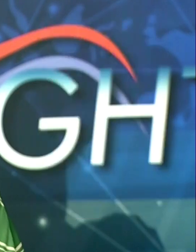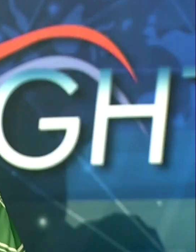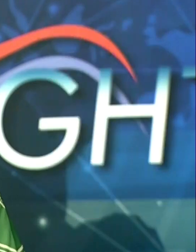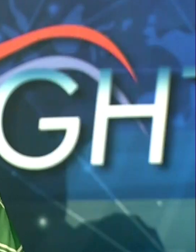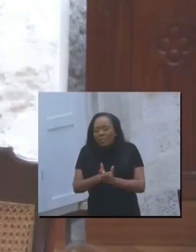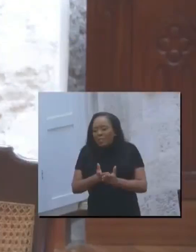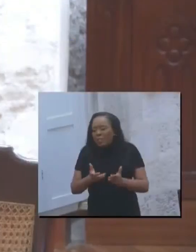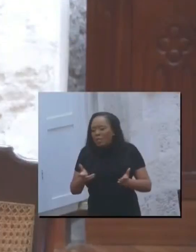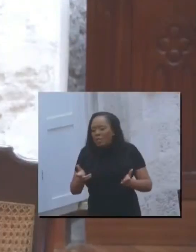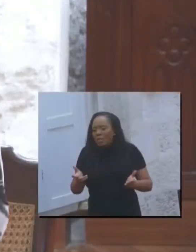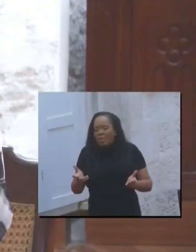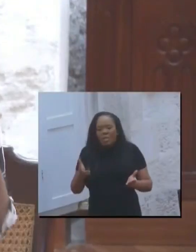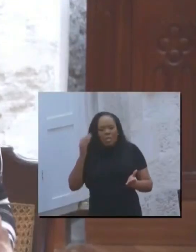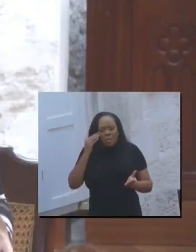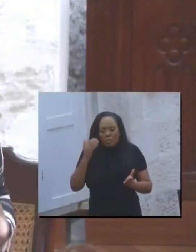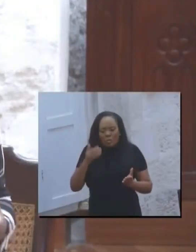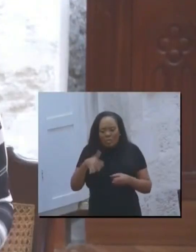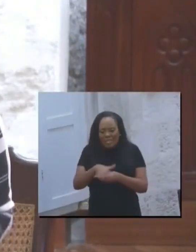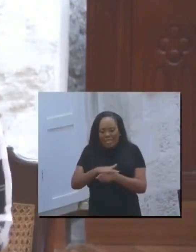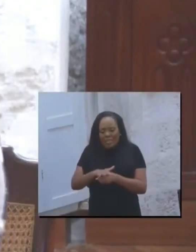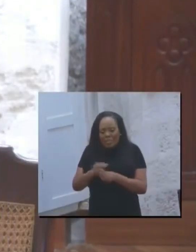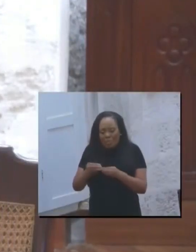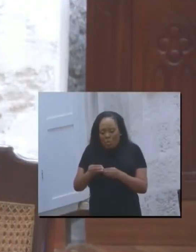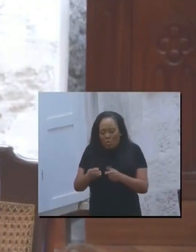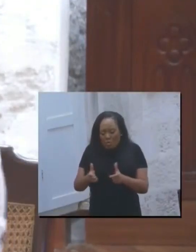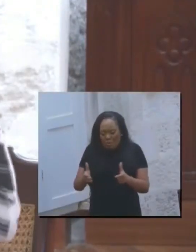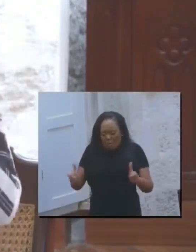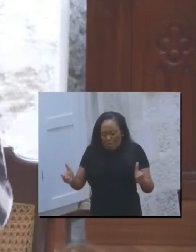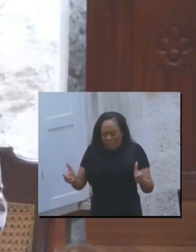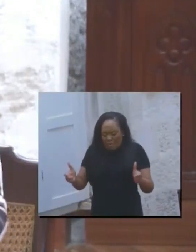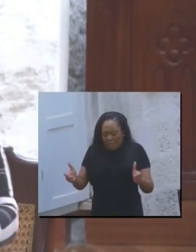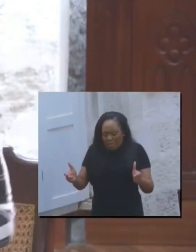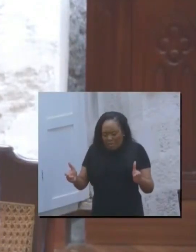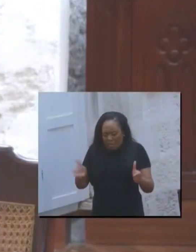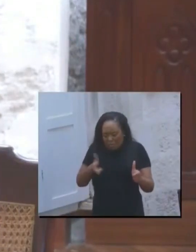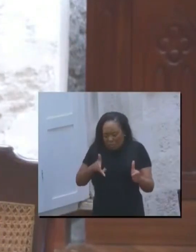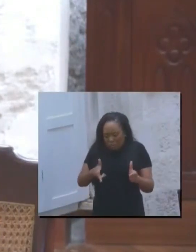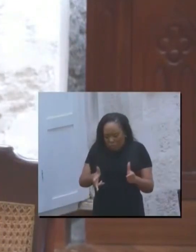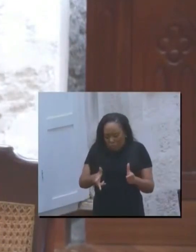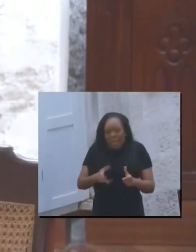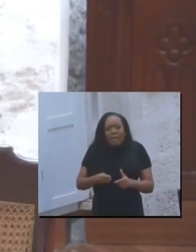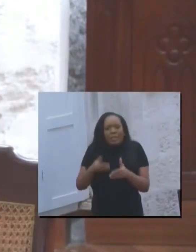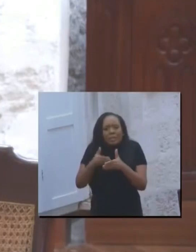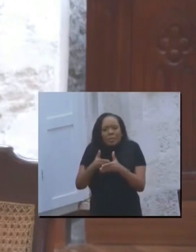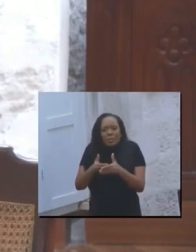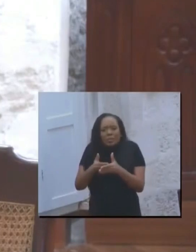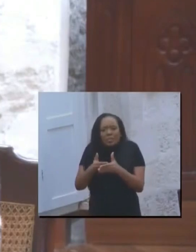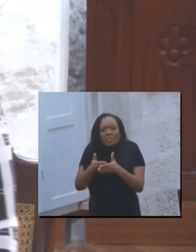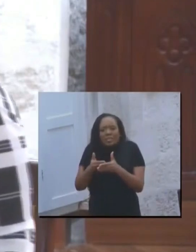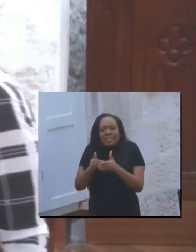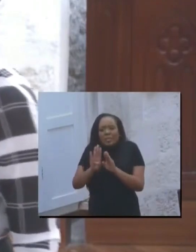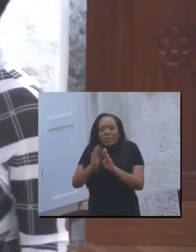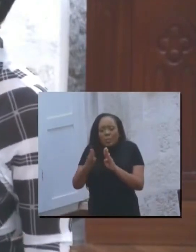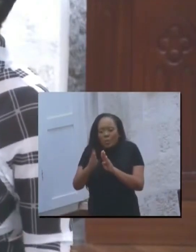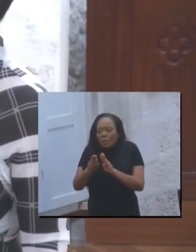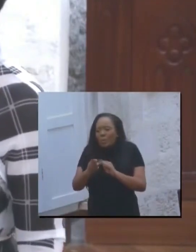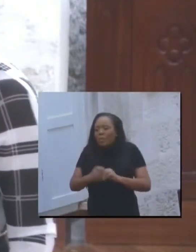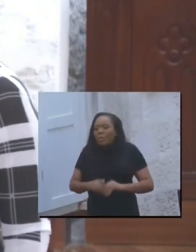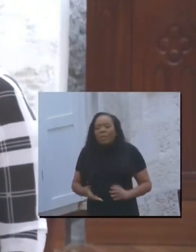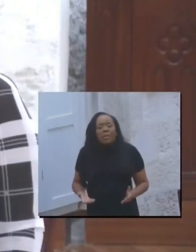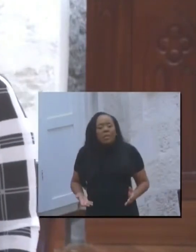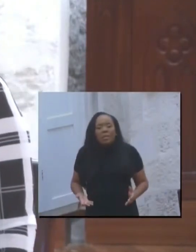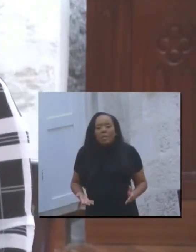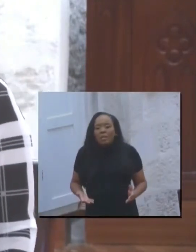bigger for persons with disabilities for a reason, and they are closer for a reason. And it takes nothing off of Barbadians